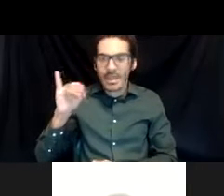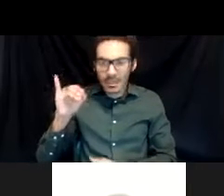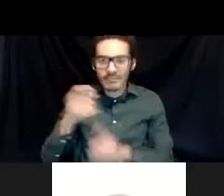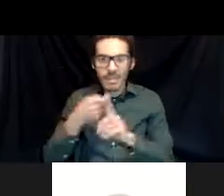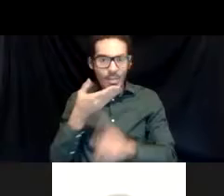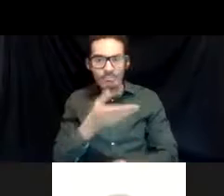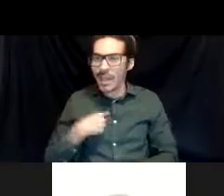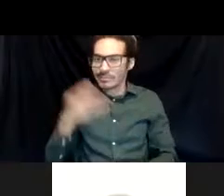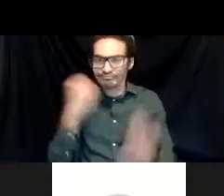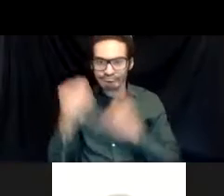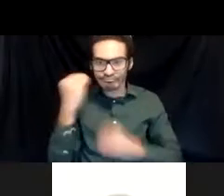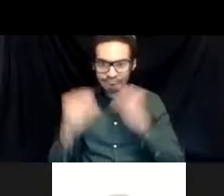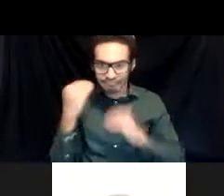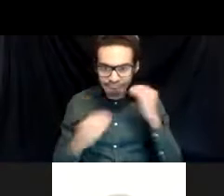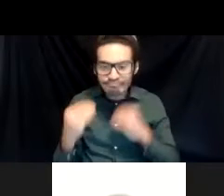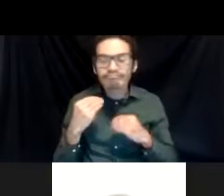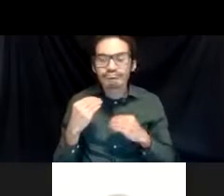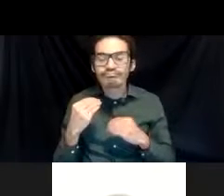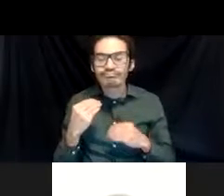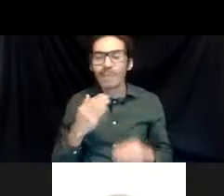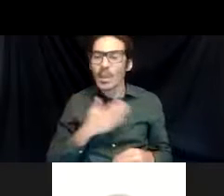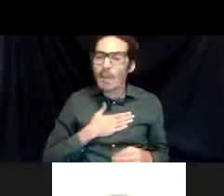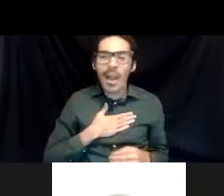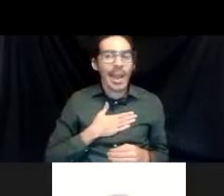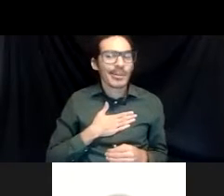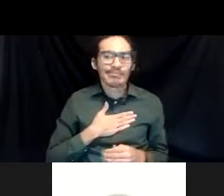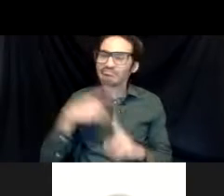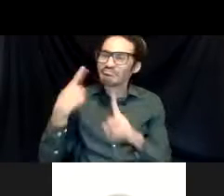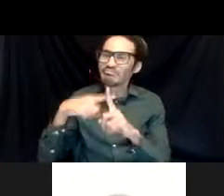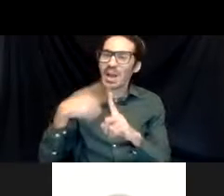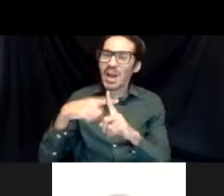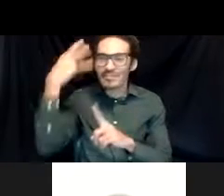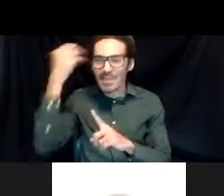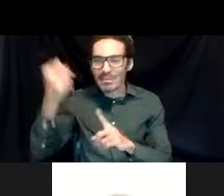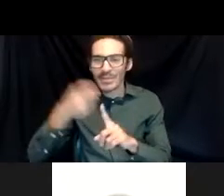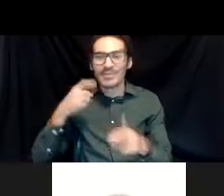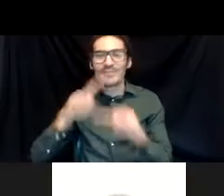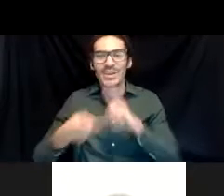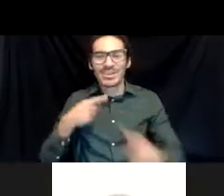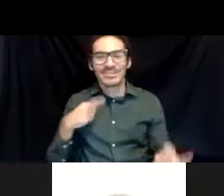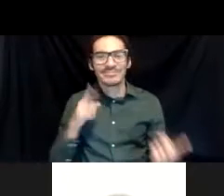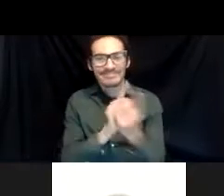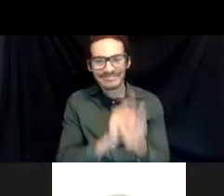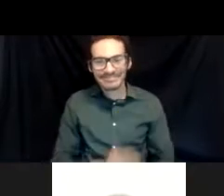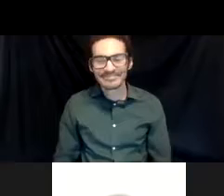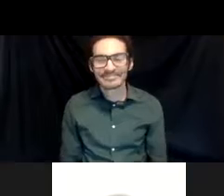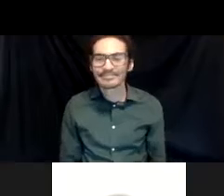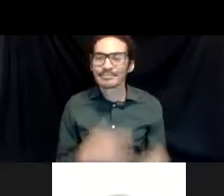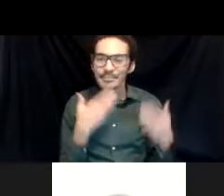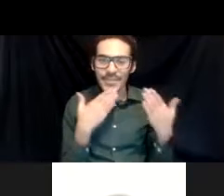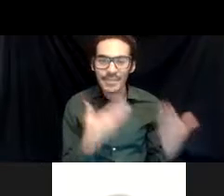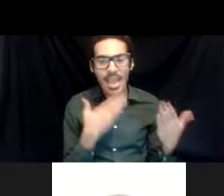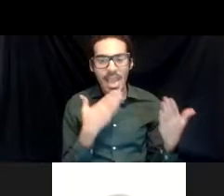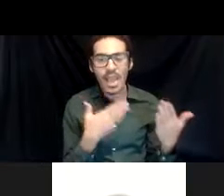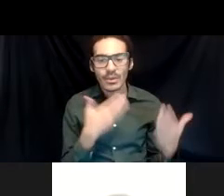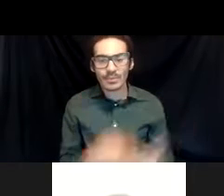eat. So that's my fond memory of a friend that I made. Yeah, Thank you. Awesome.